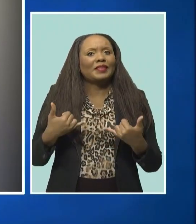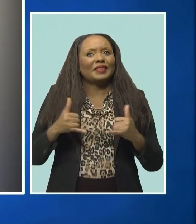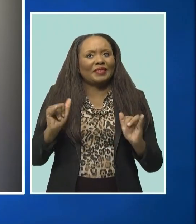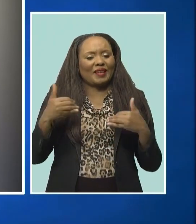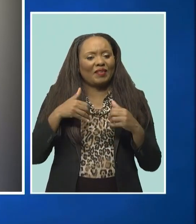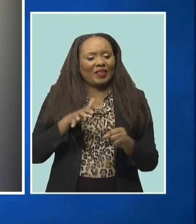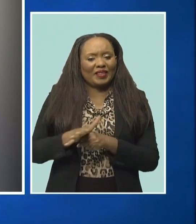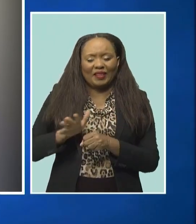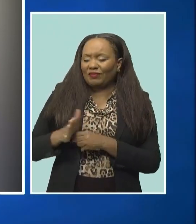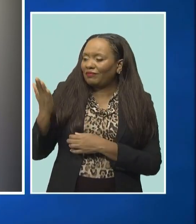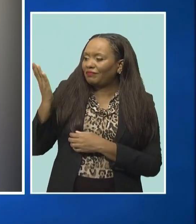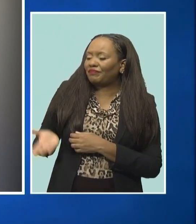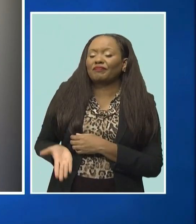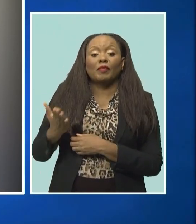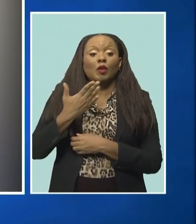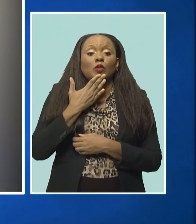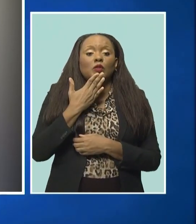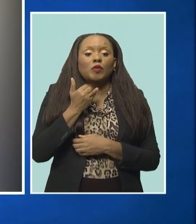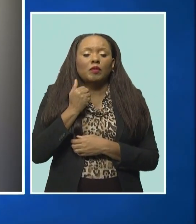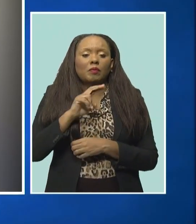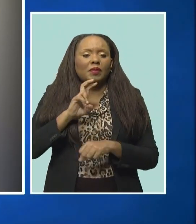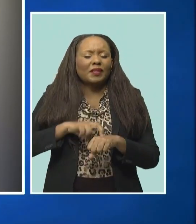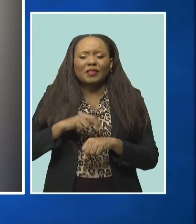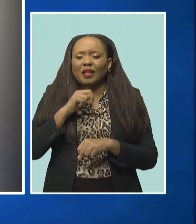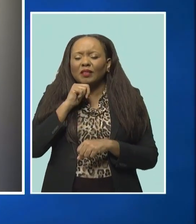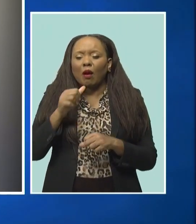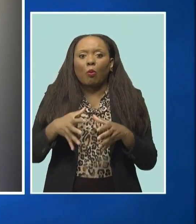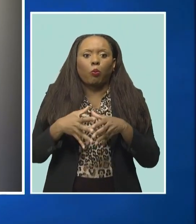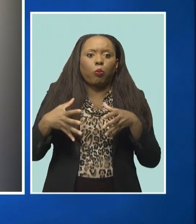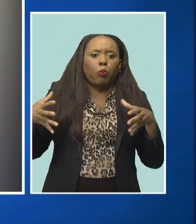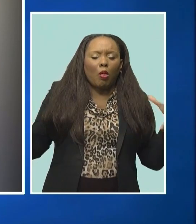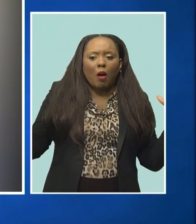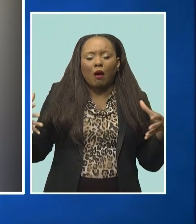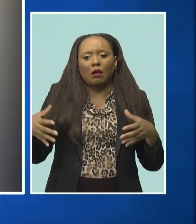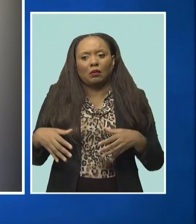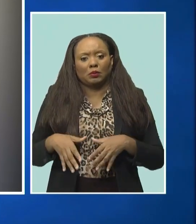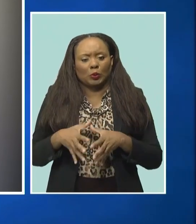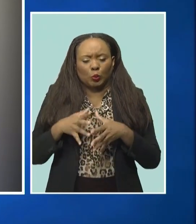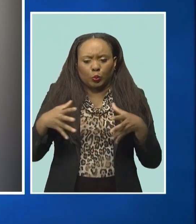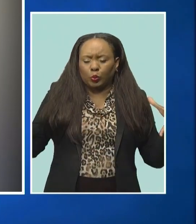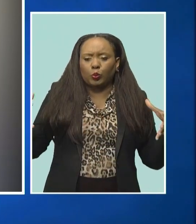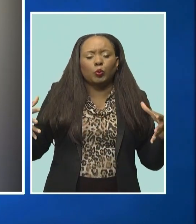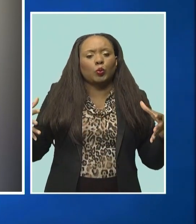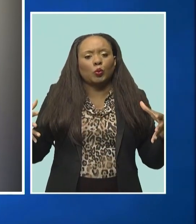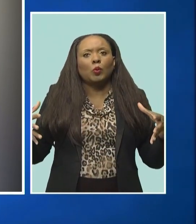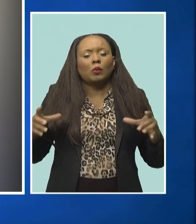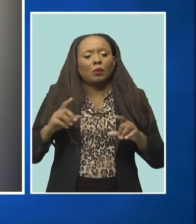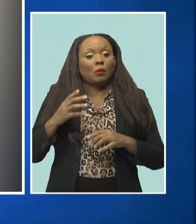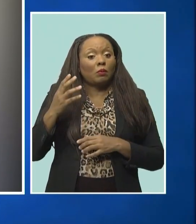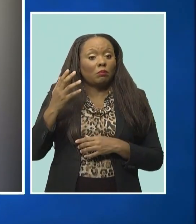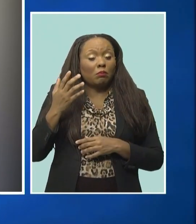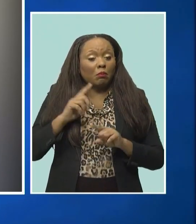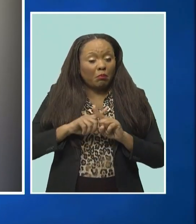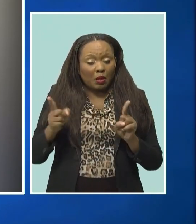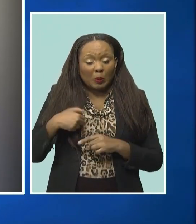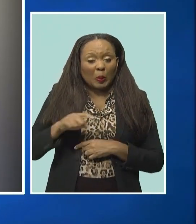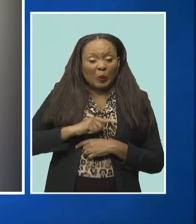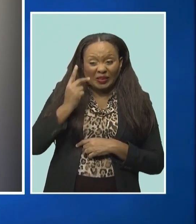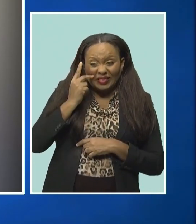your family, tell a friend, and support our Scotiabank Junior Monarch finalists in your numbers.